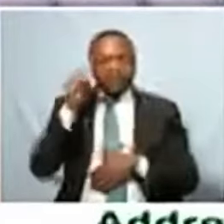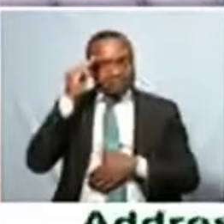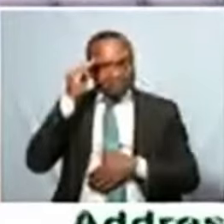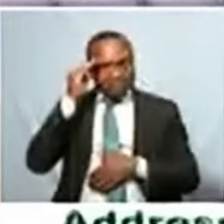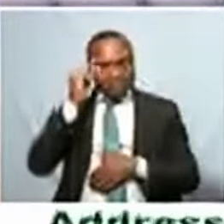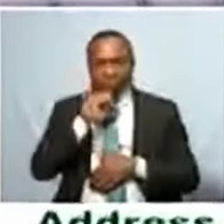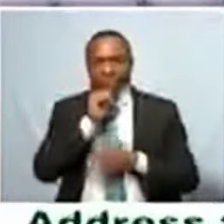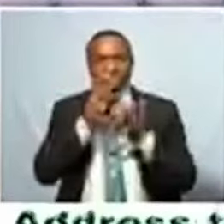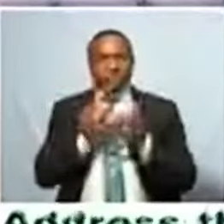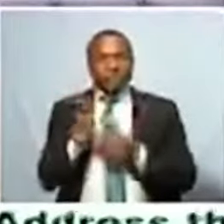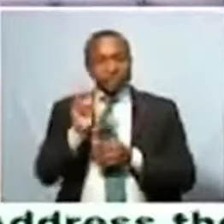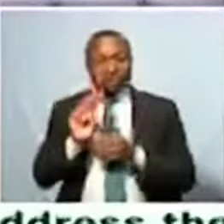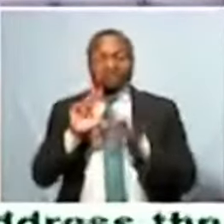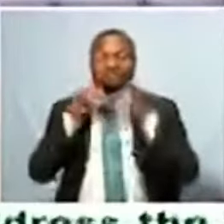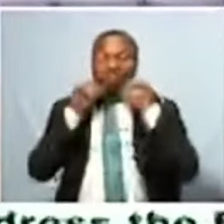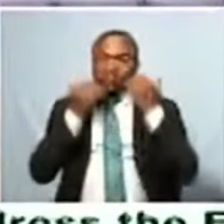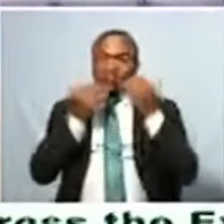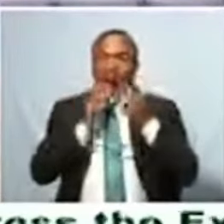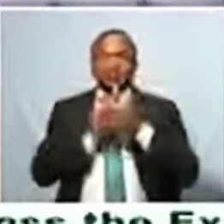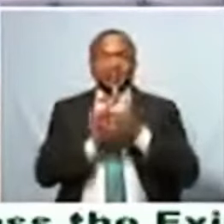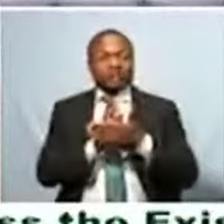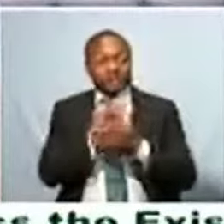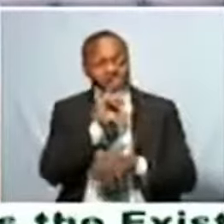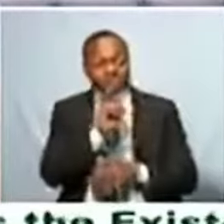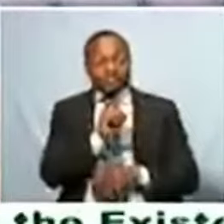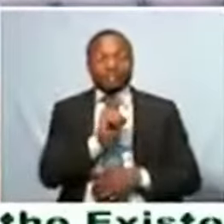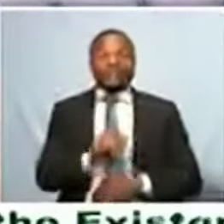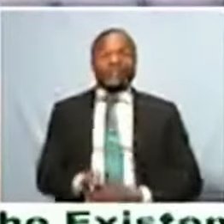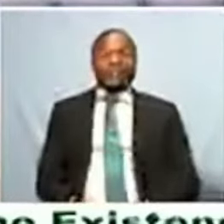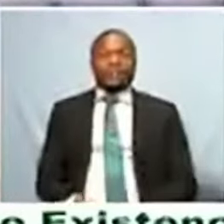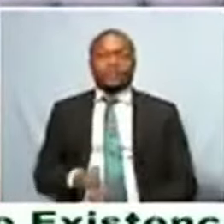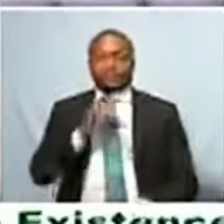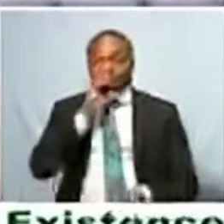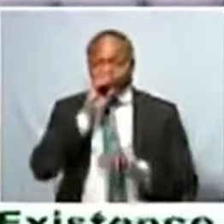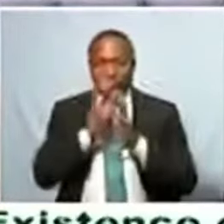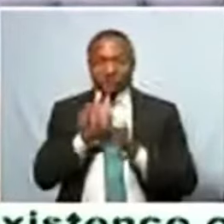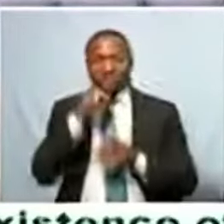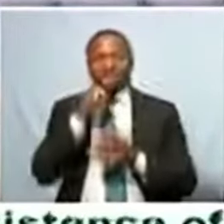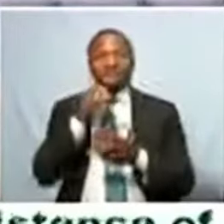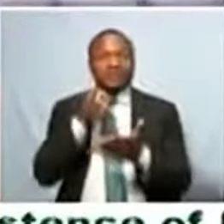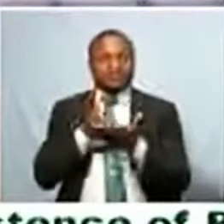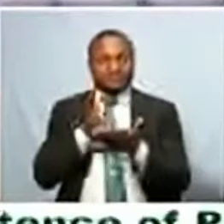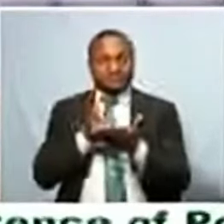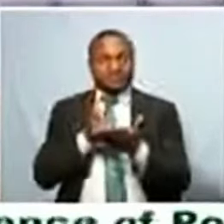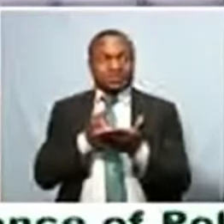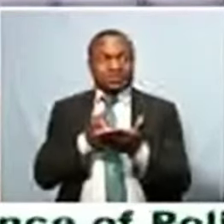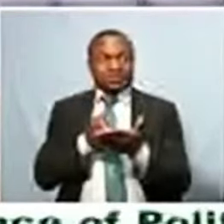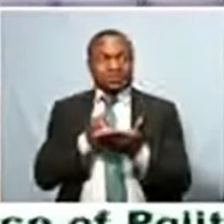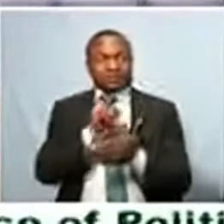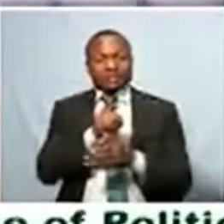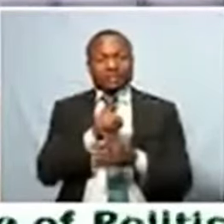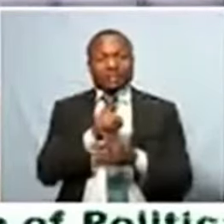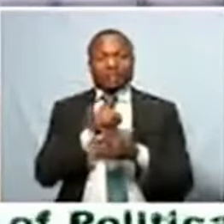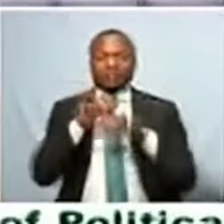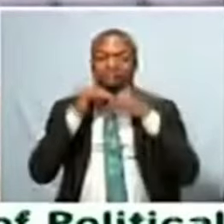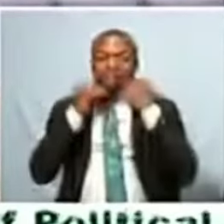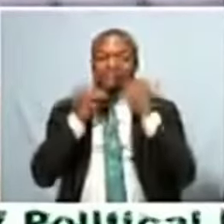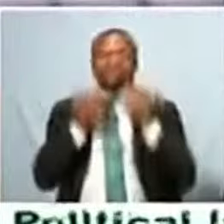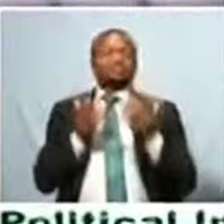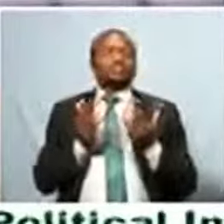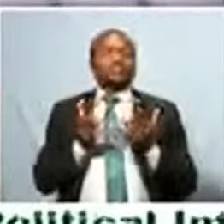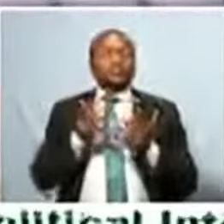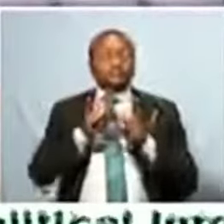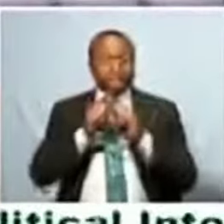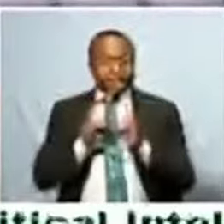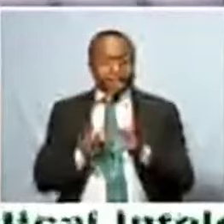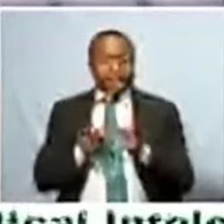I do not want to use that word because I've been guided by you, Madam Speaker, to say this one is shameless. But then